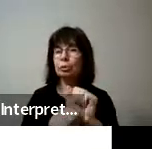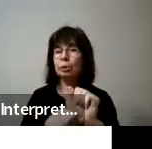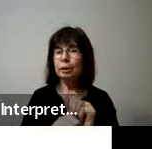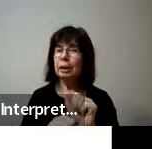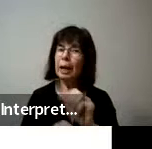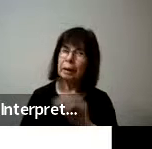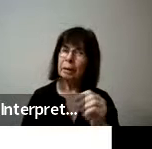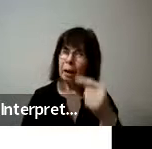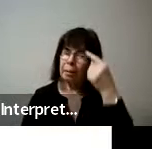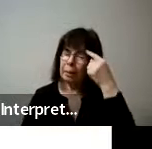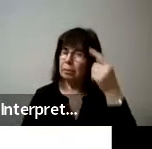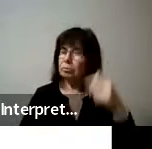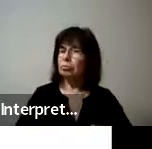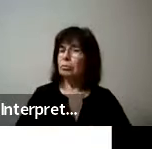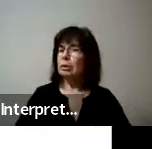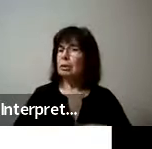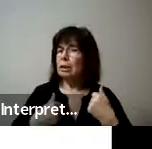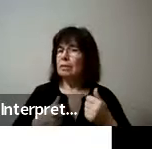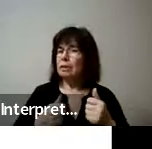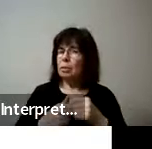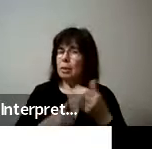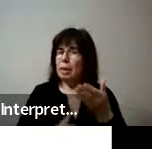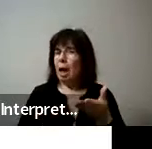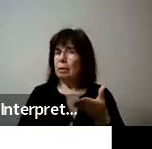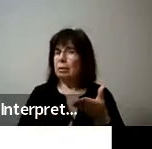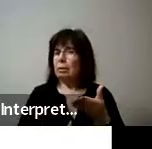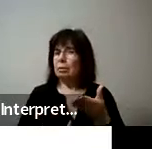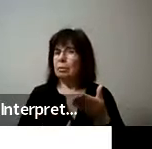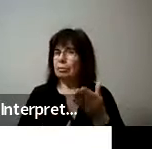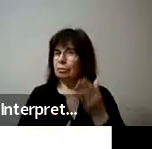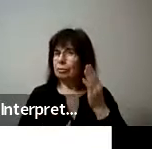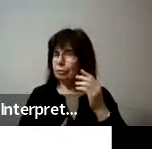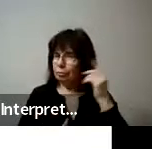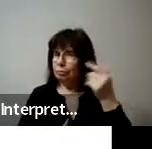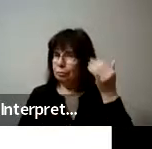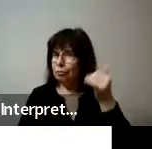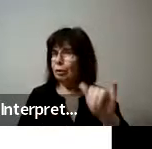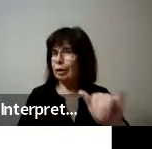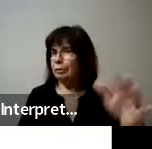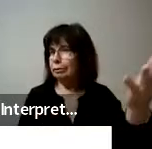in some form or another indefinitely. Next slide.